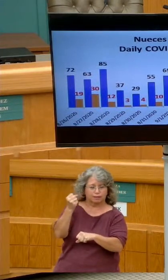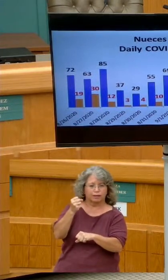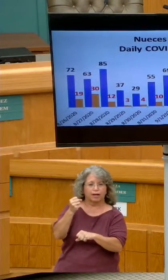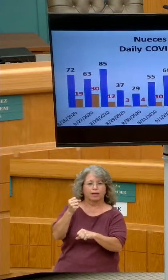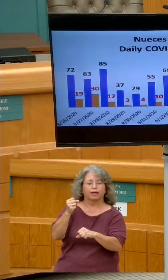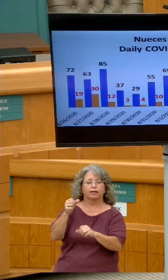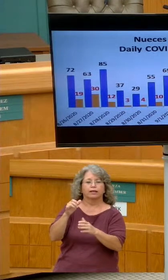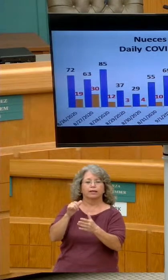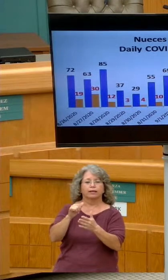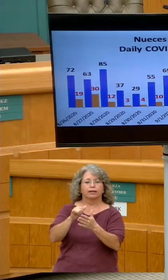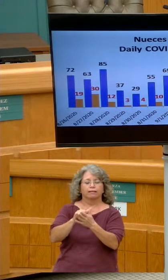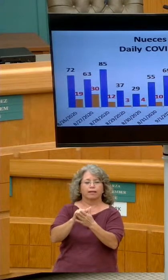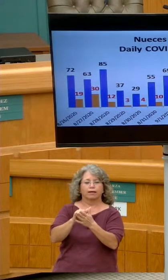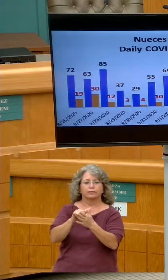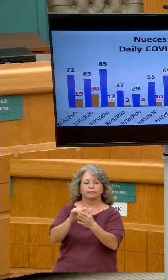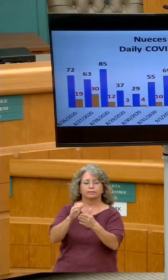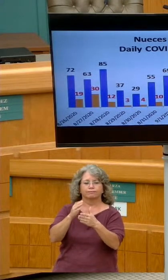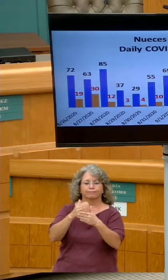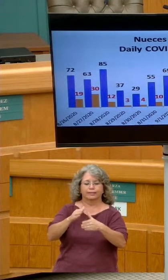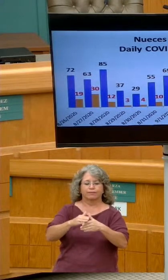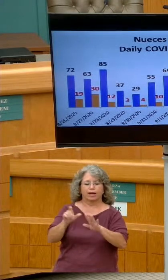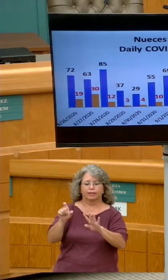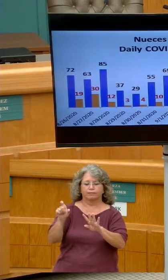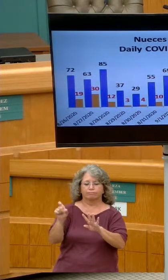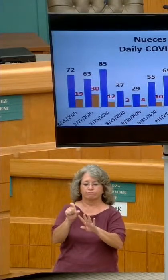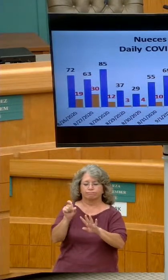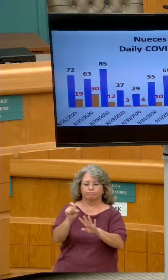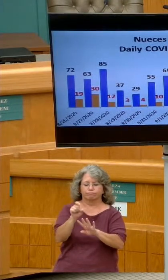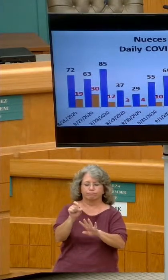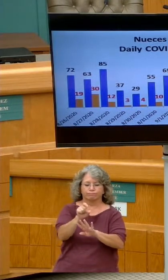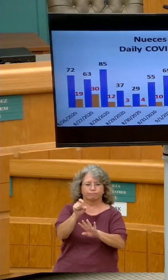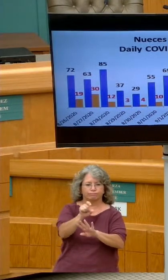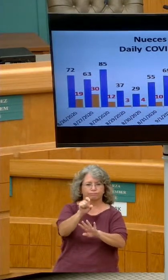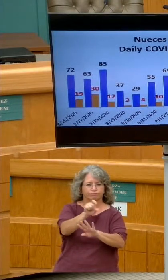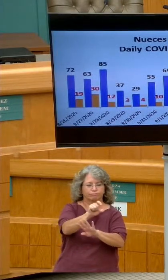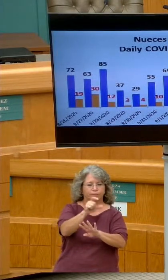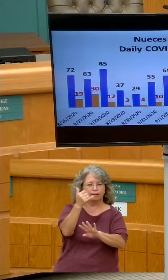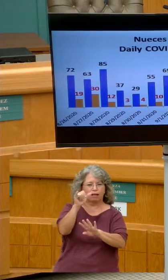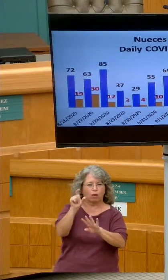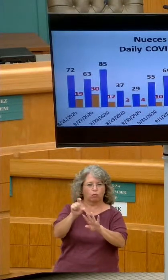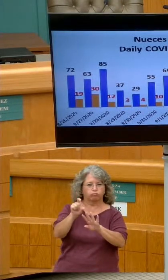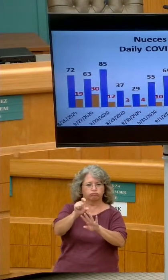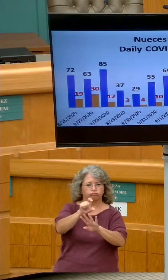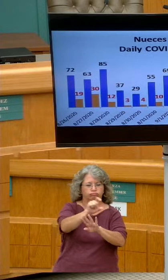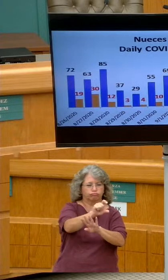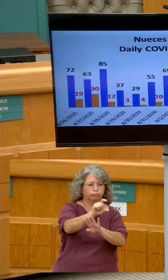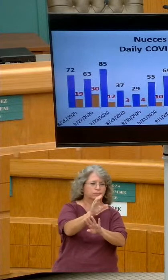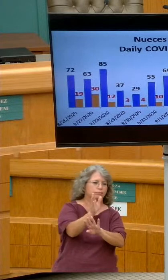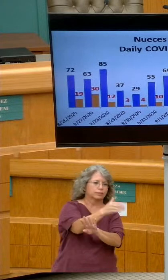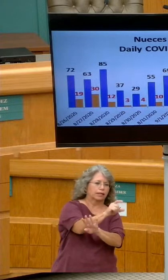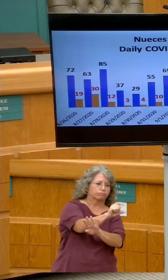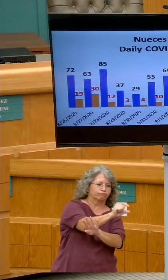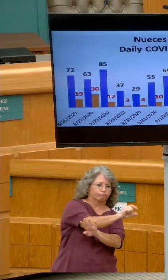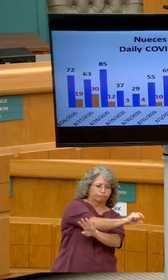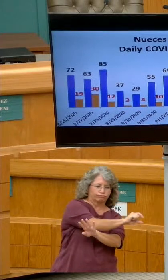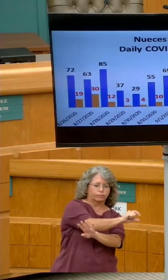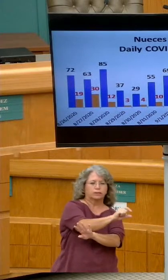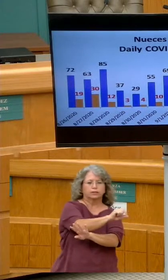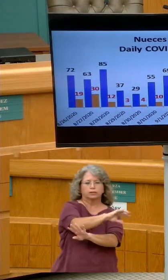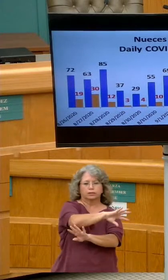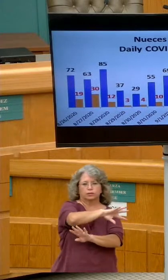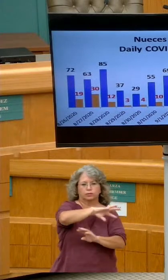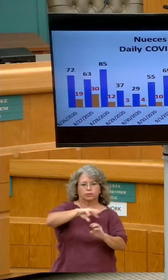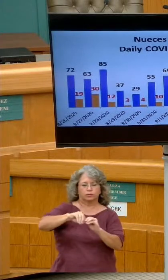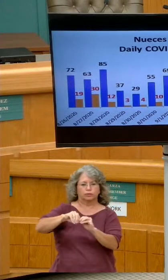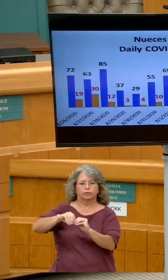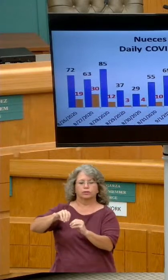throughout the course of this slide here, and they even go further back. So if you added them up, it wouldn't add